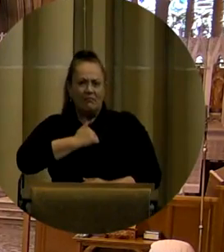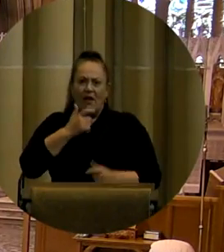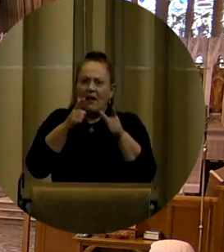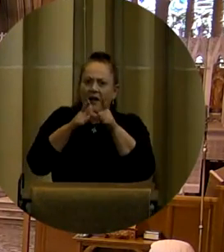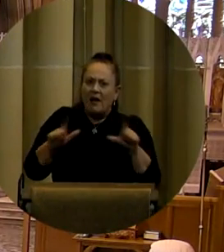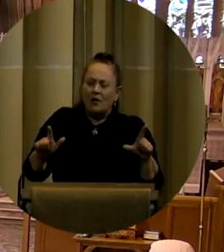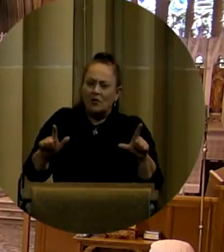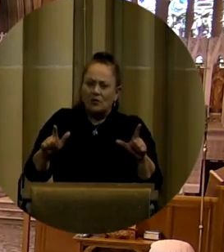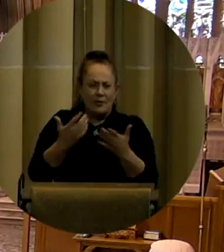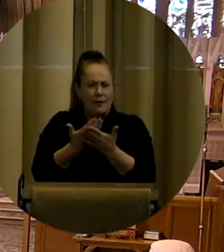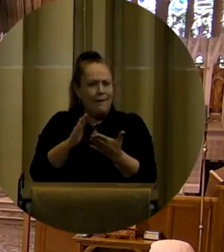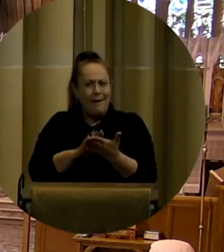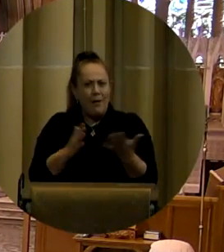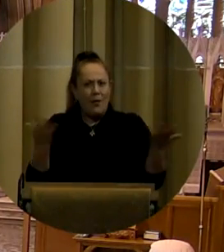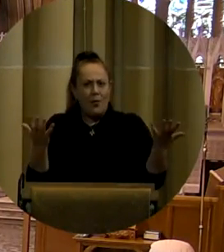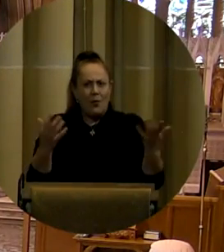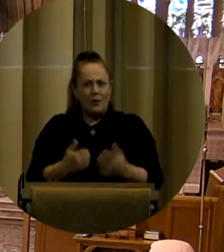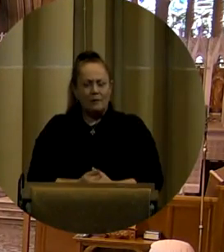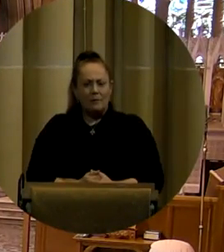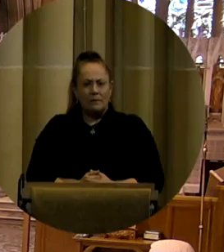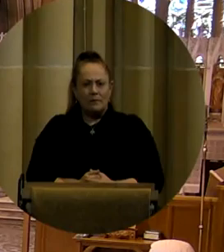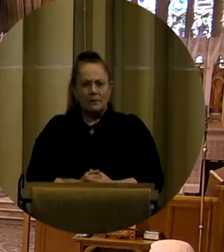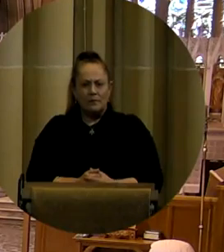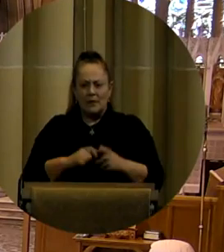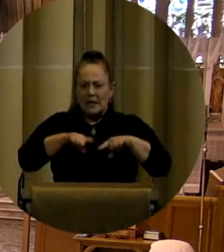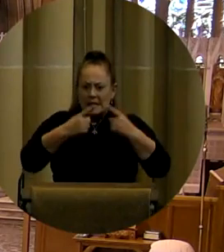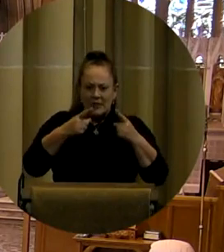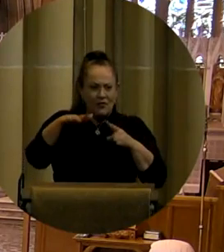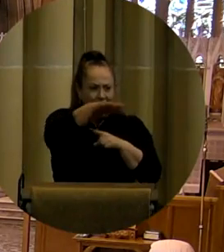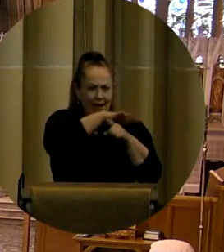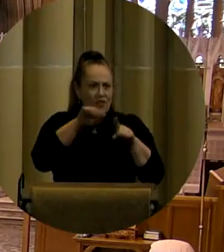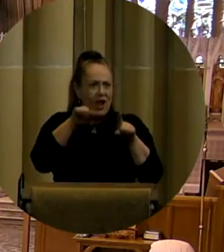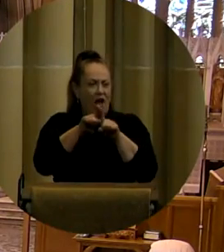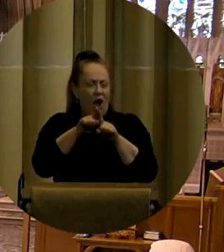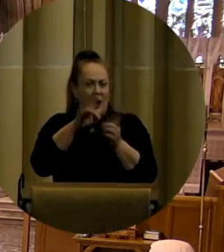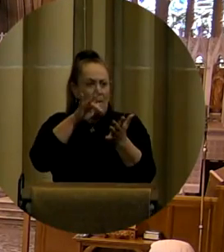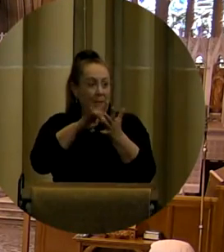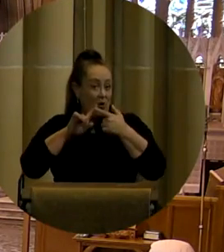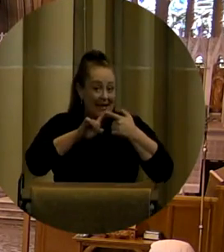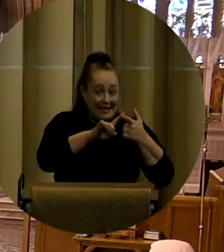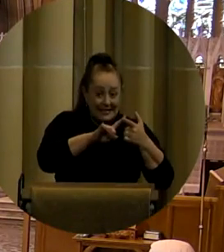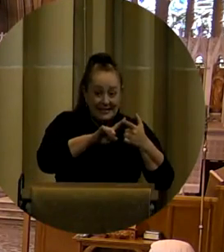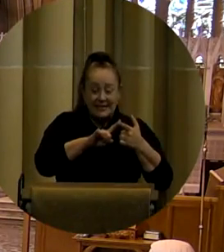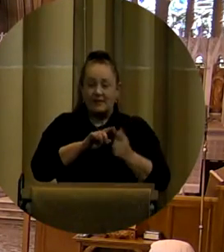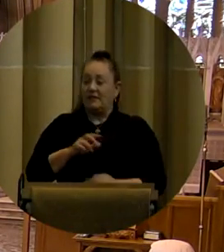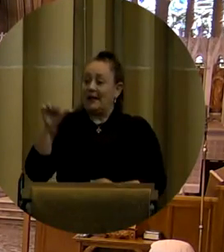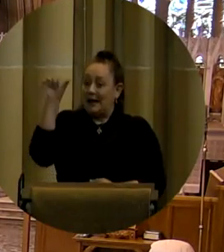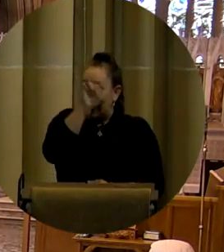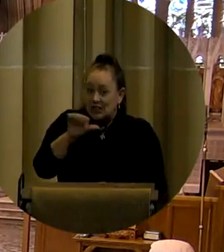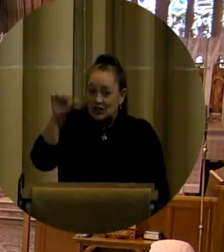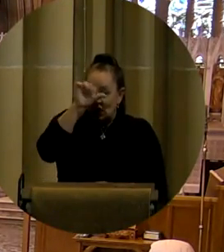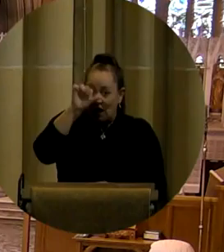own native language. Parthians, Medes, and Elamites, people from